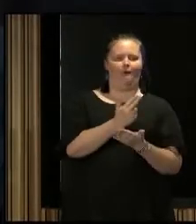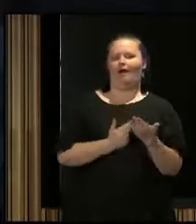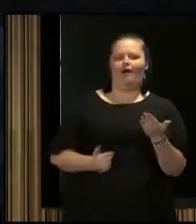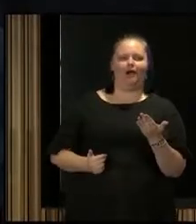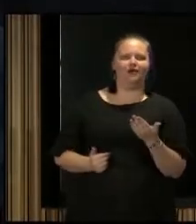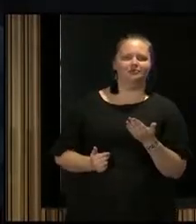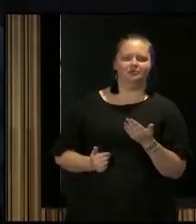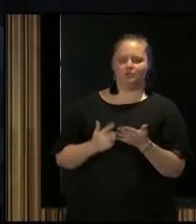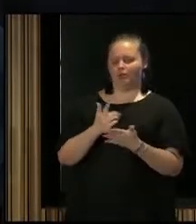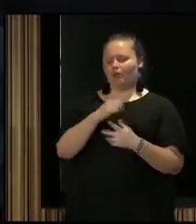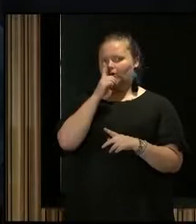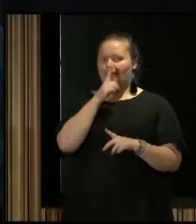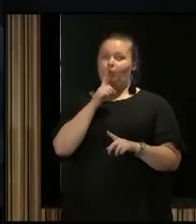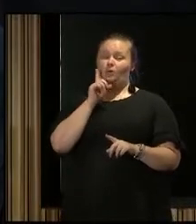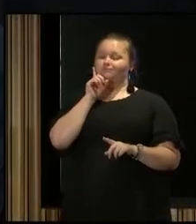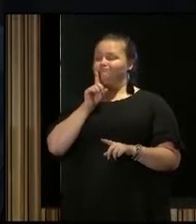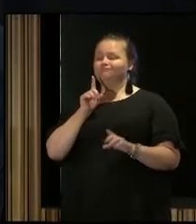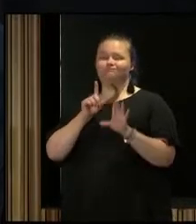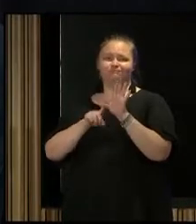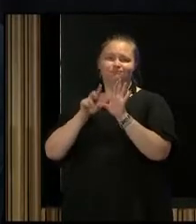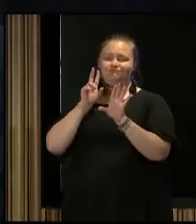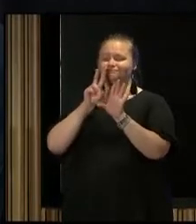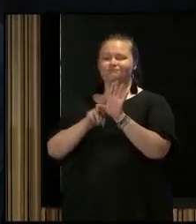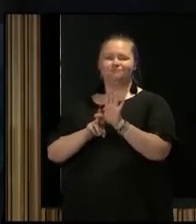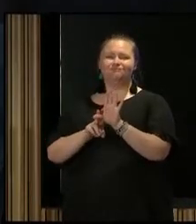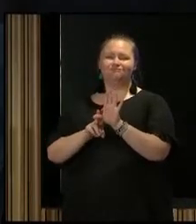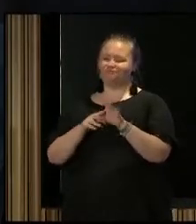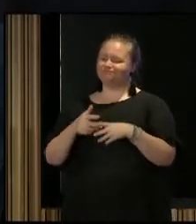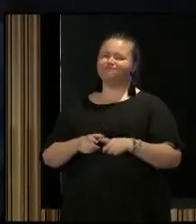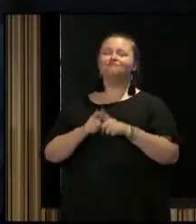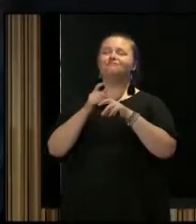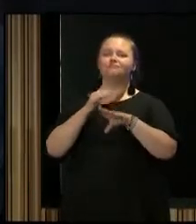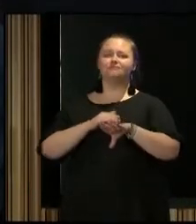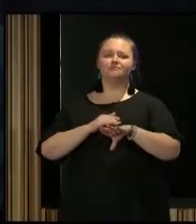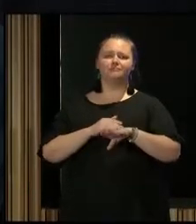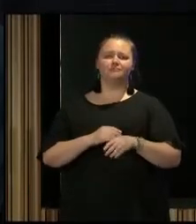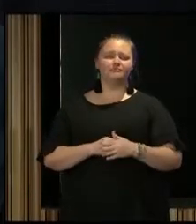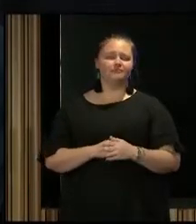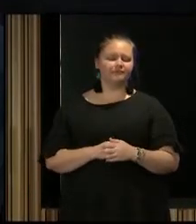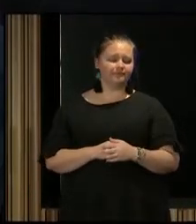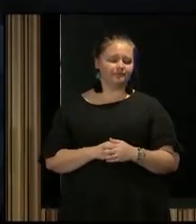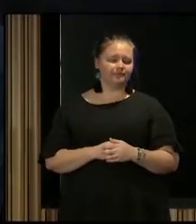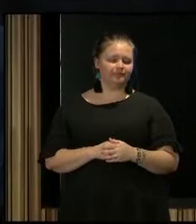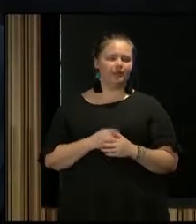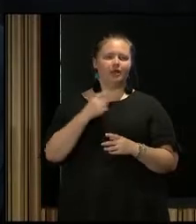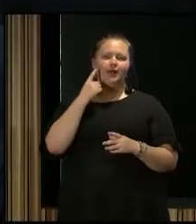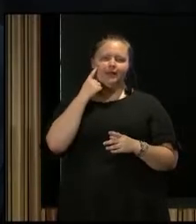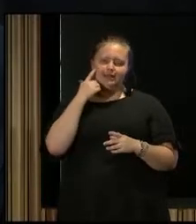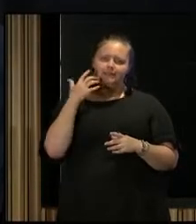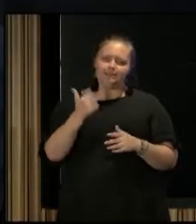of people have had a really rough few years, but, you know, I think we have much work ahead of